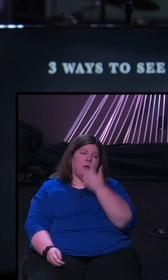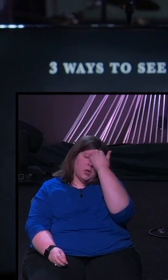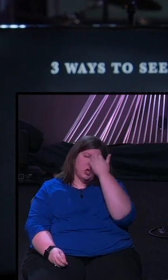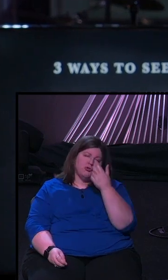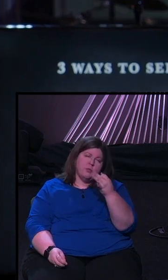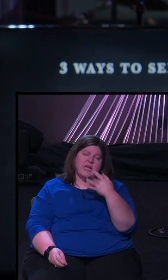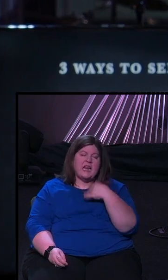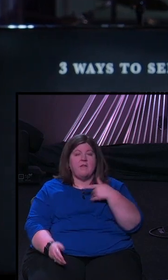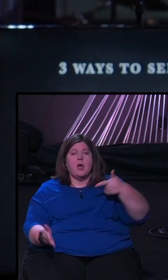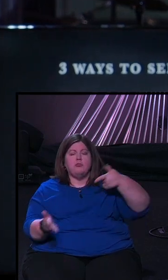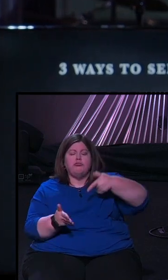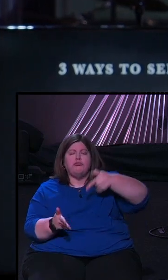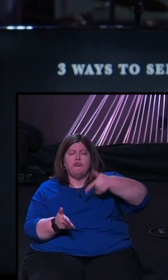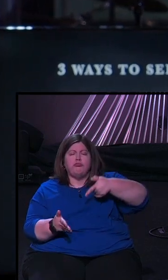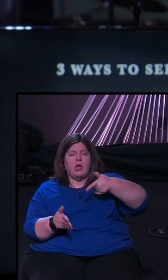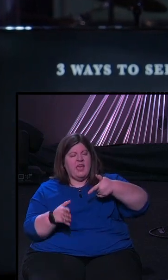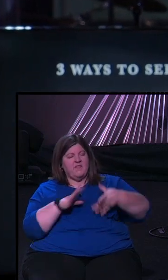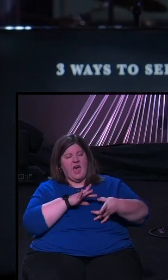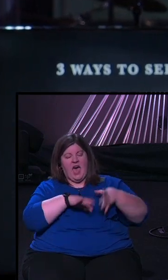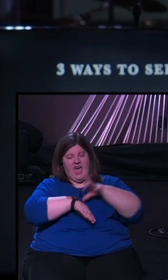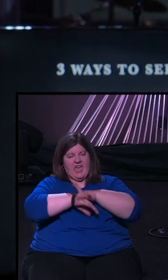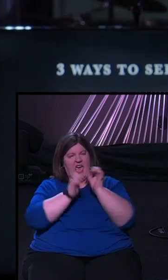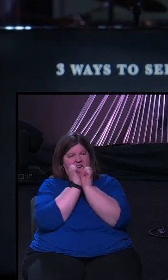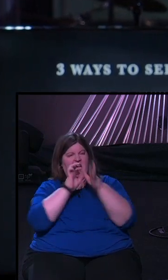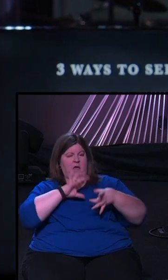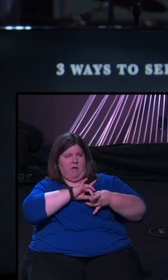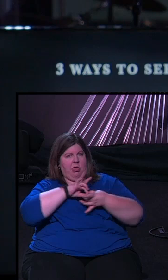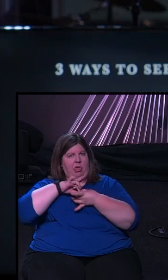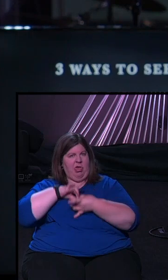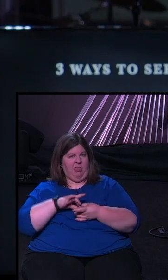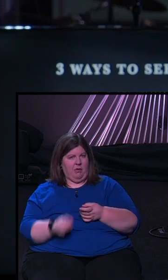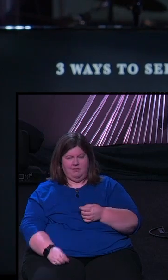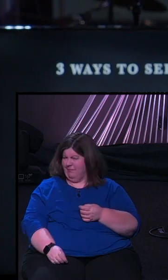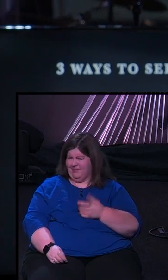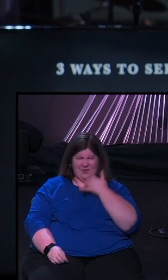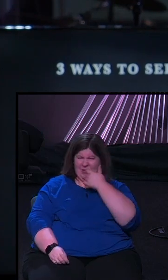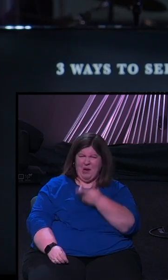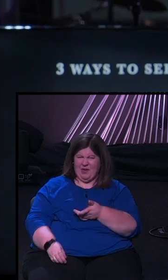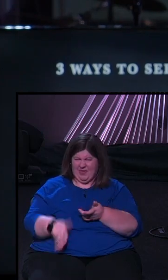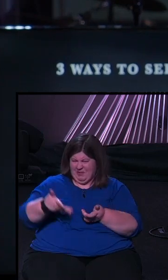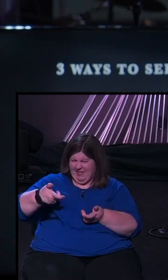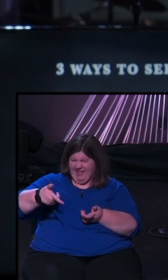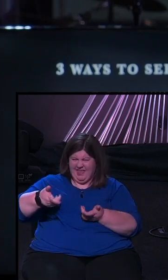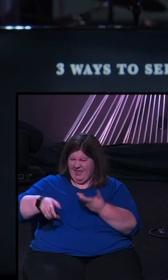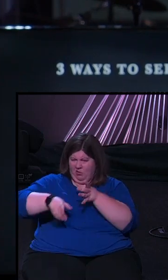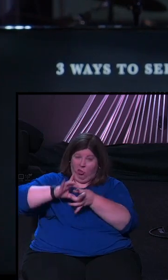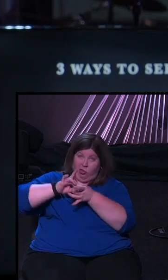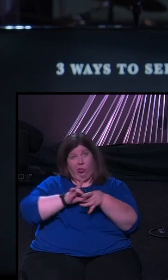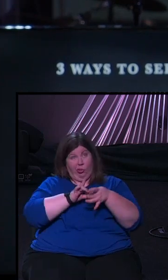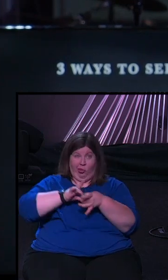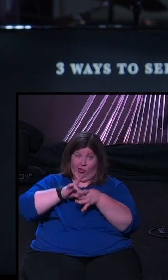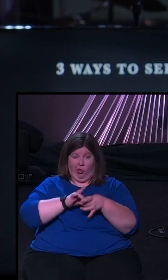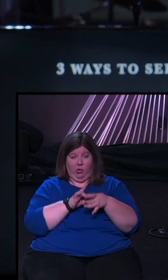handcuffed a drill to my hand? Like a power drill? I'd be like, what's wrong with you? I'd be like, I'm